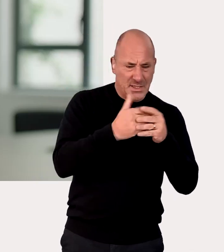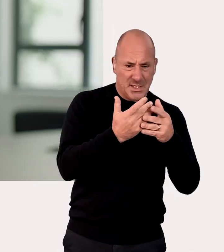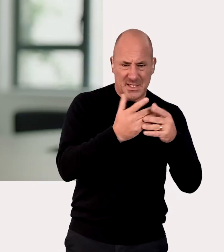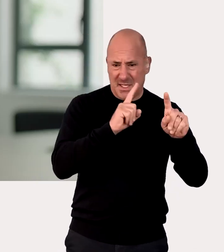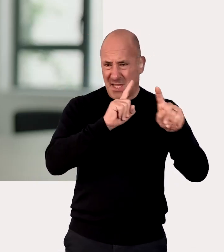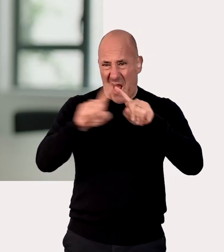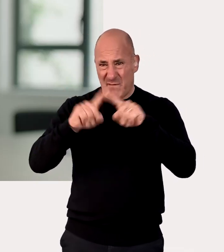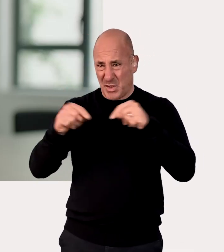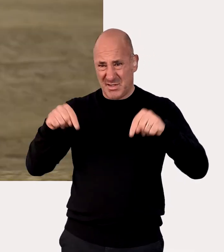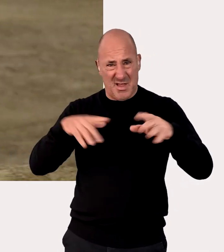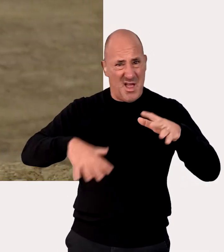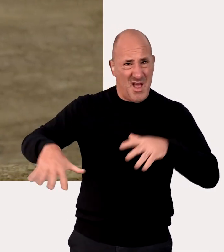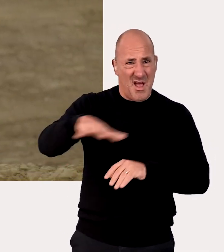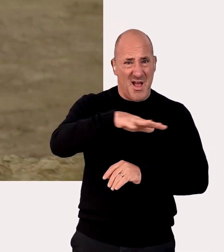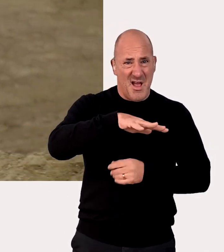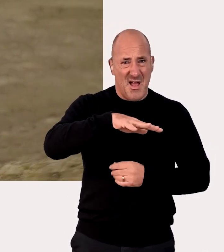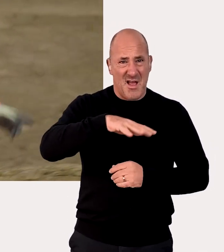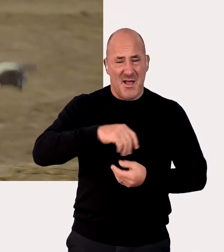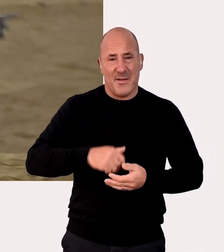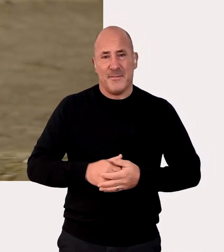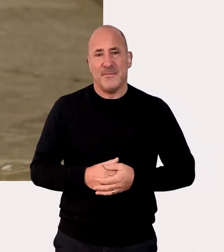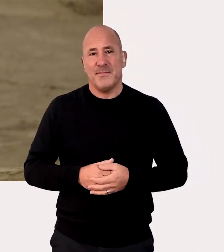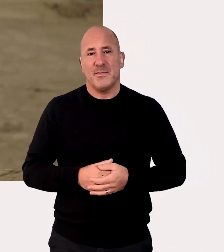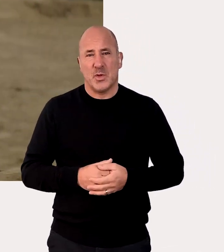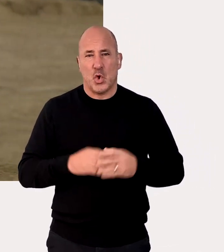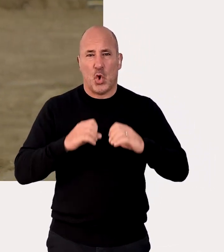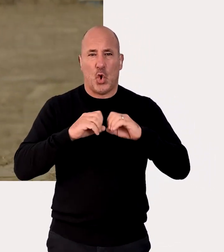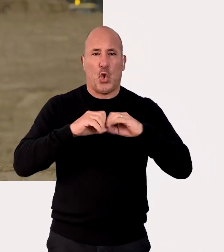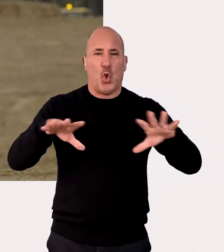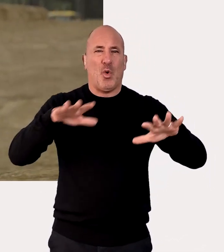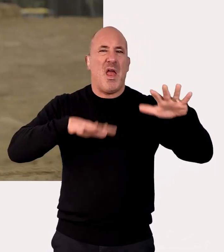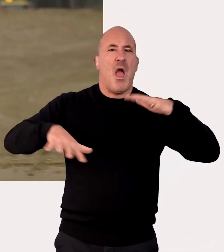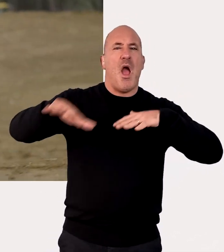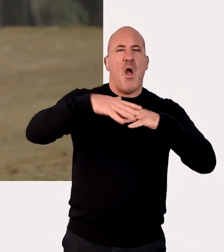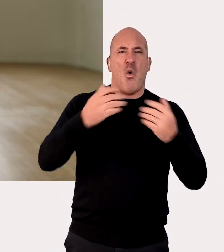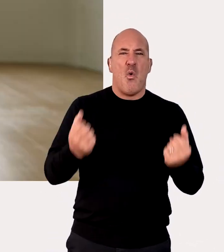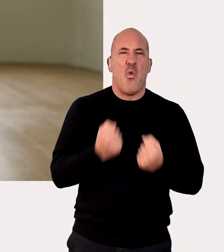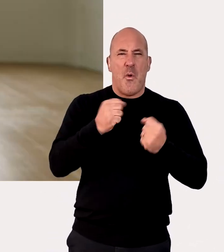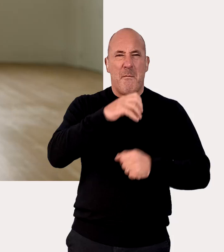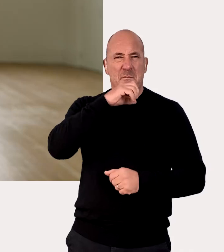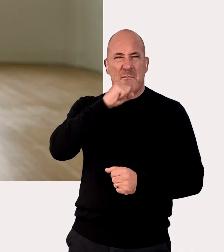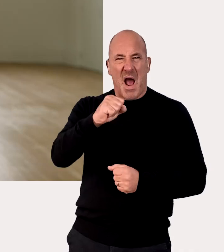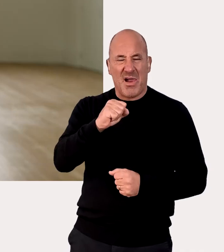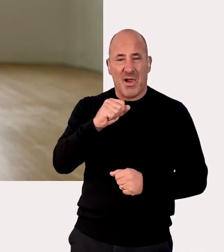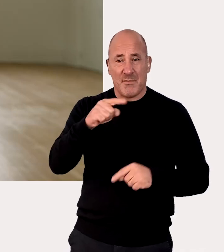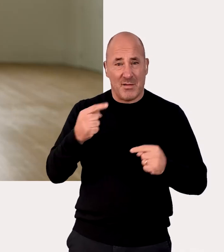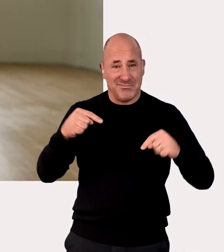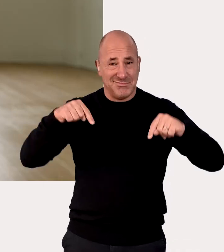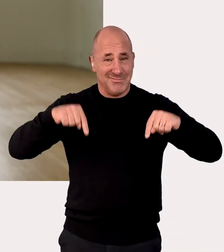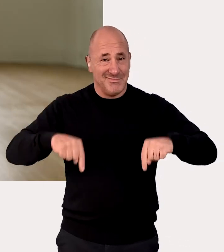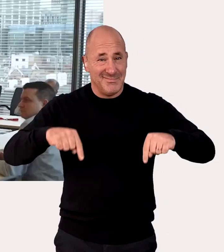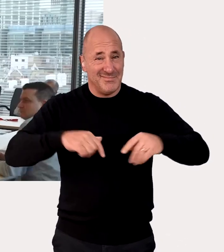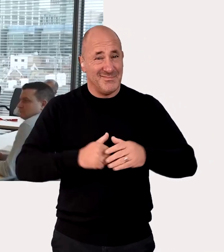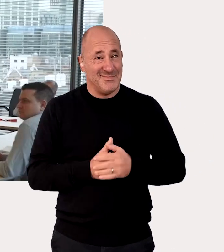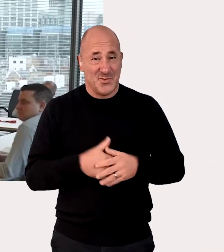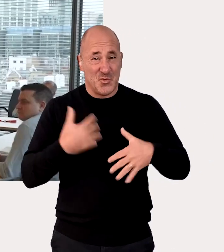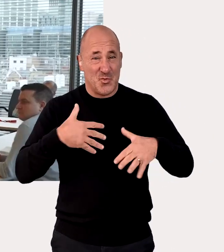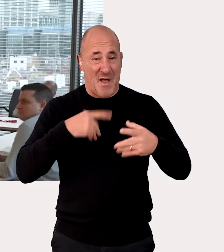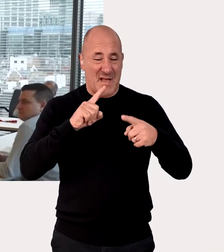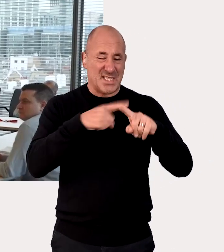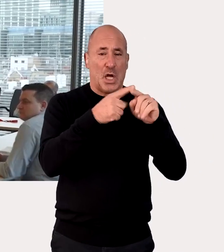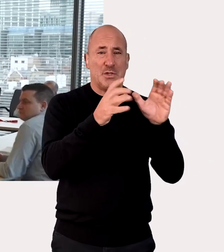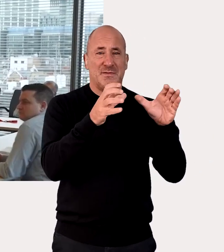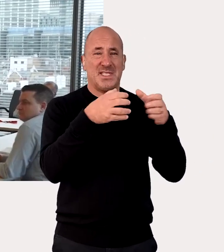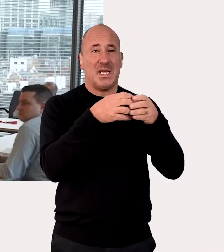about equality and inclusion and diversity on the site. The nuclear industry is historically very male-dominated. But